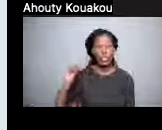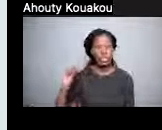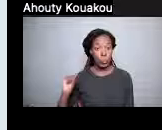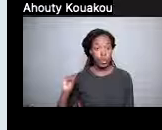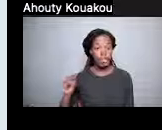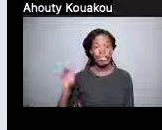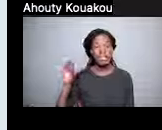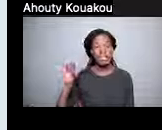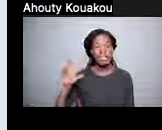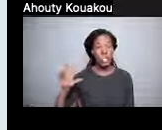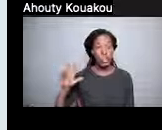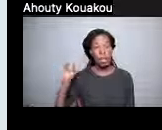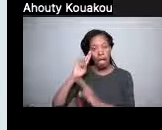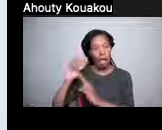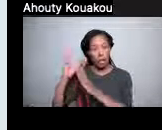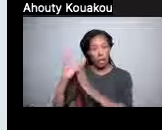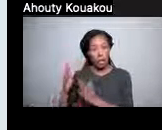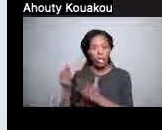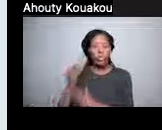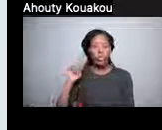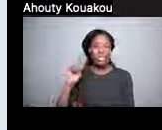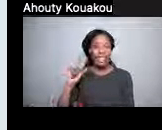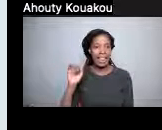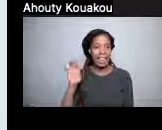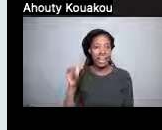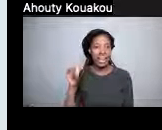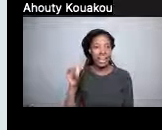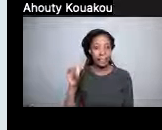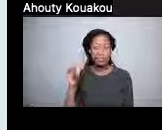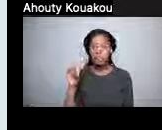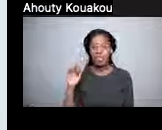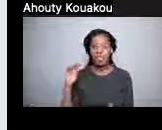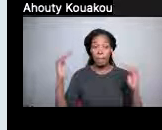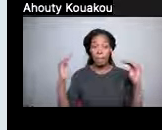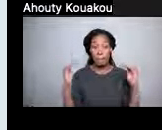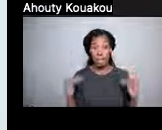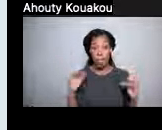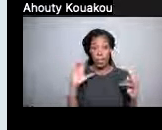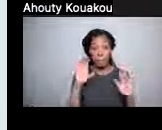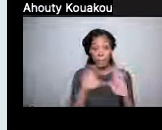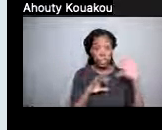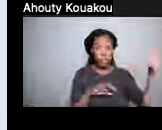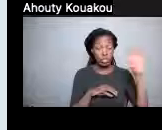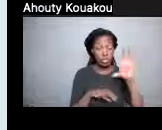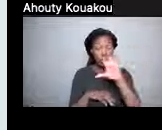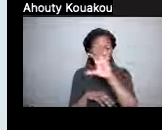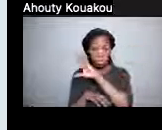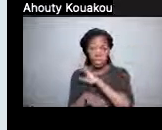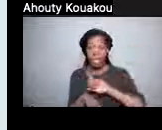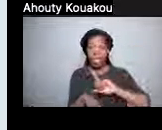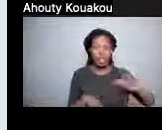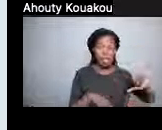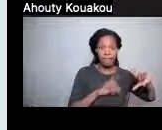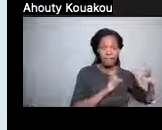2020 D30 Honoree, New Zealand. Below the pictures to the left is a navy